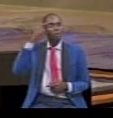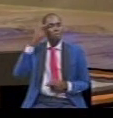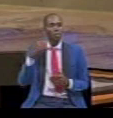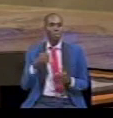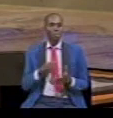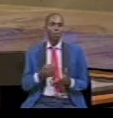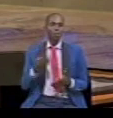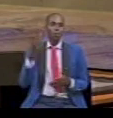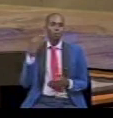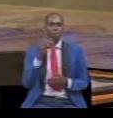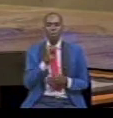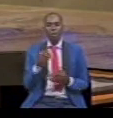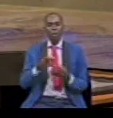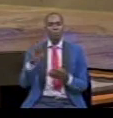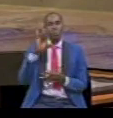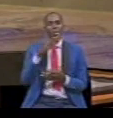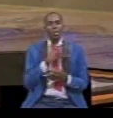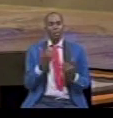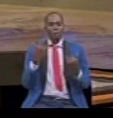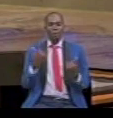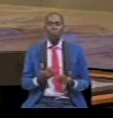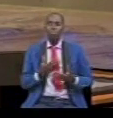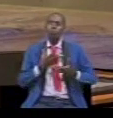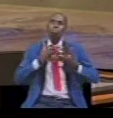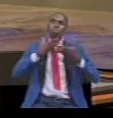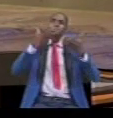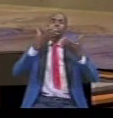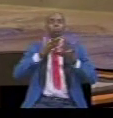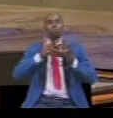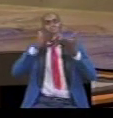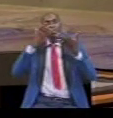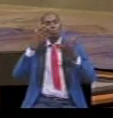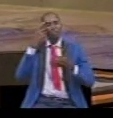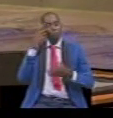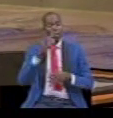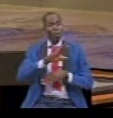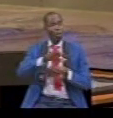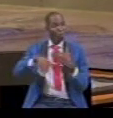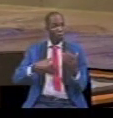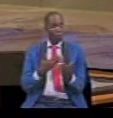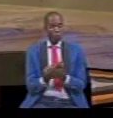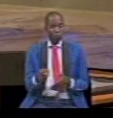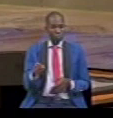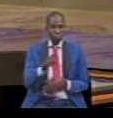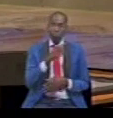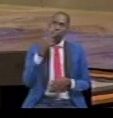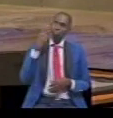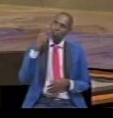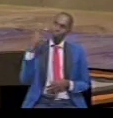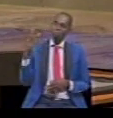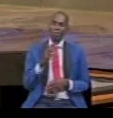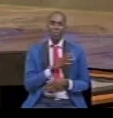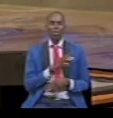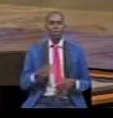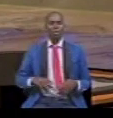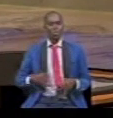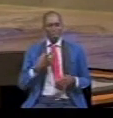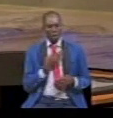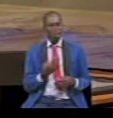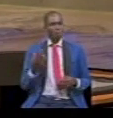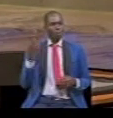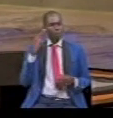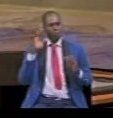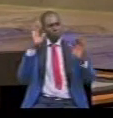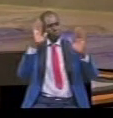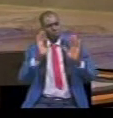they cried out. For they all saw him, and they were troubled. They